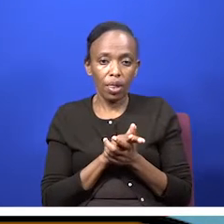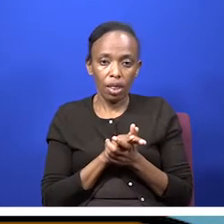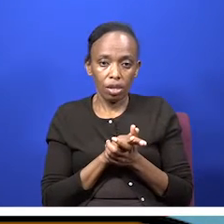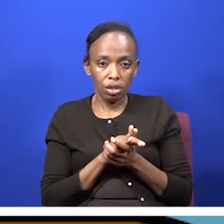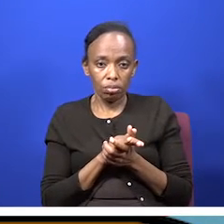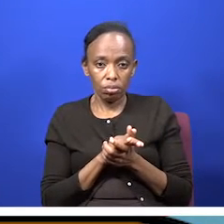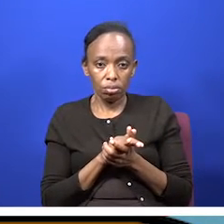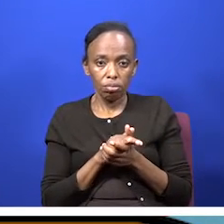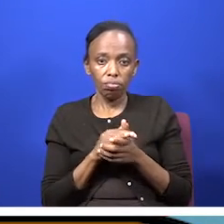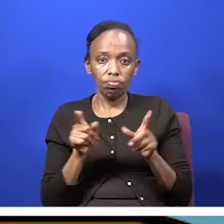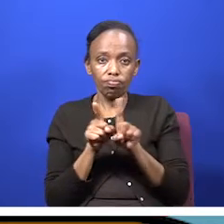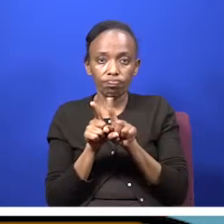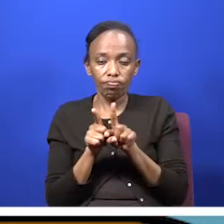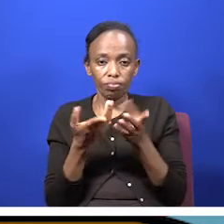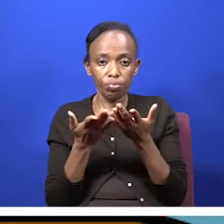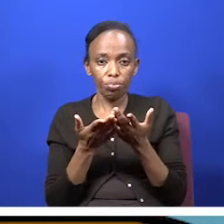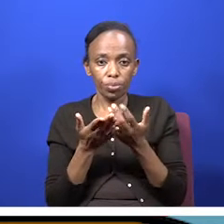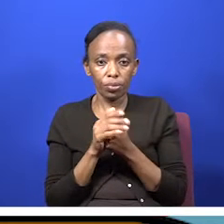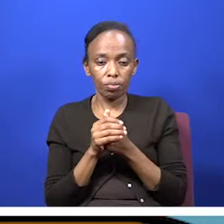Obey. Shadi?